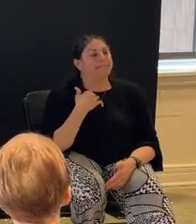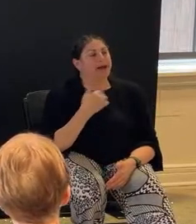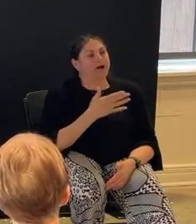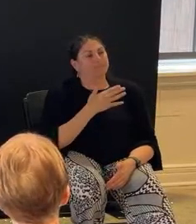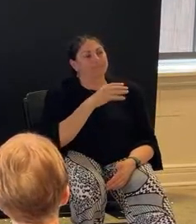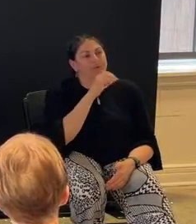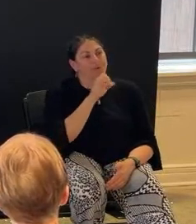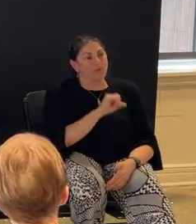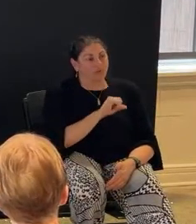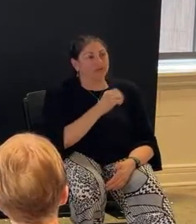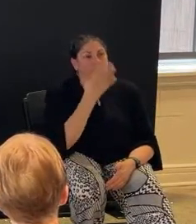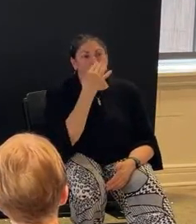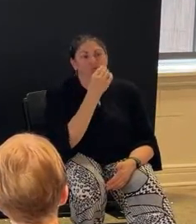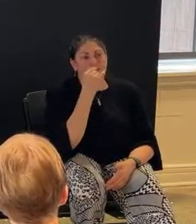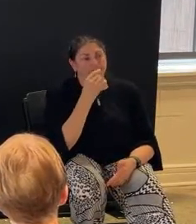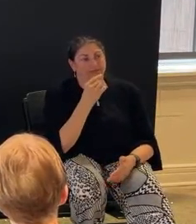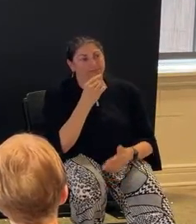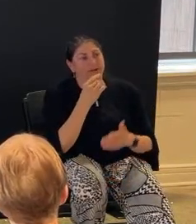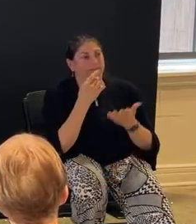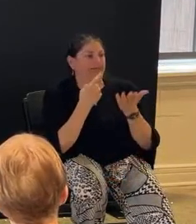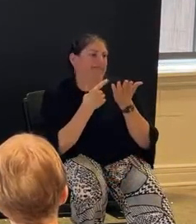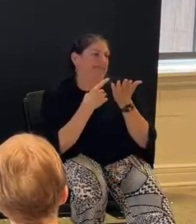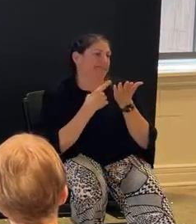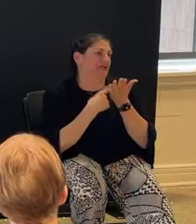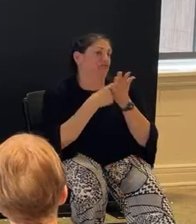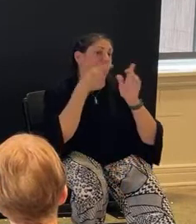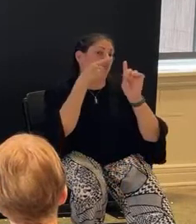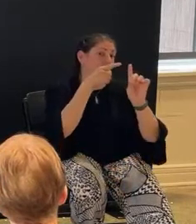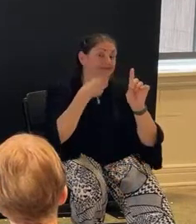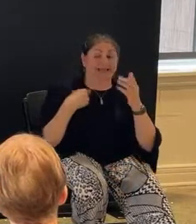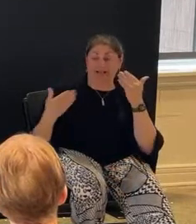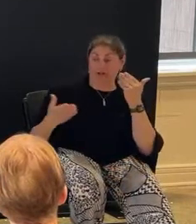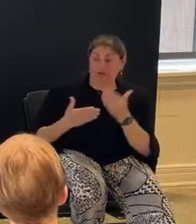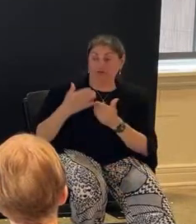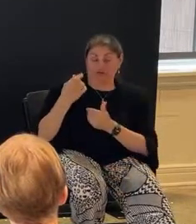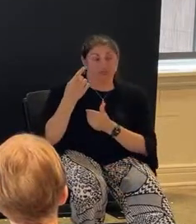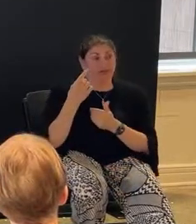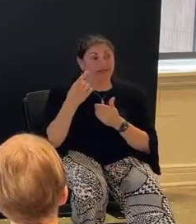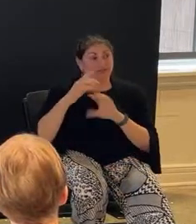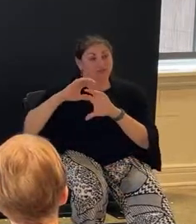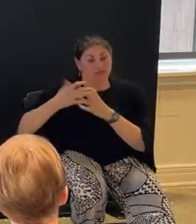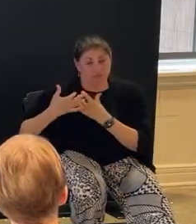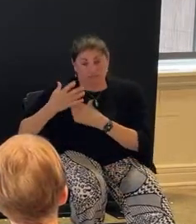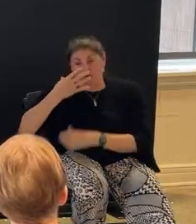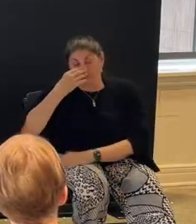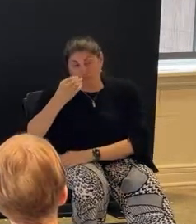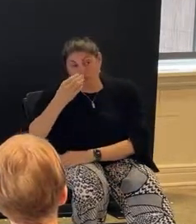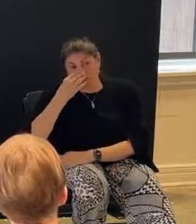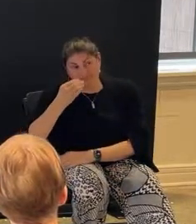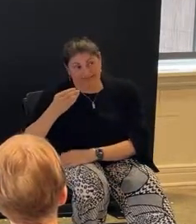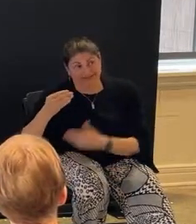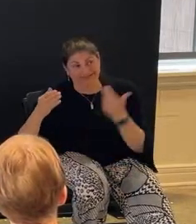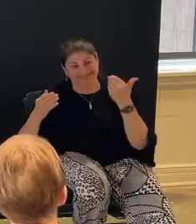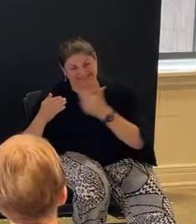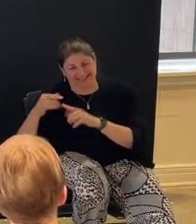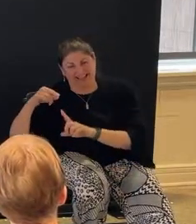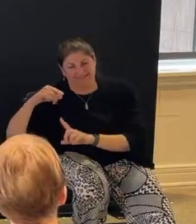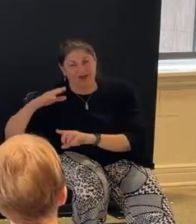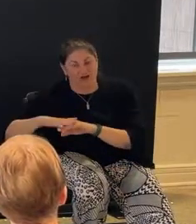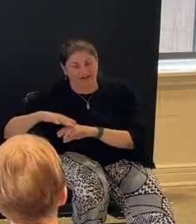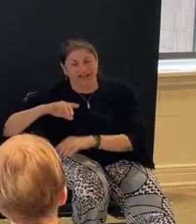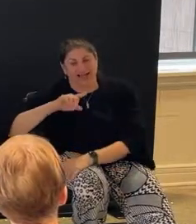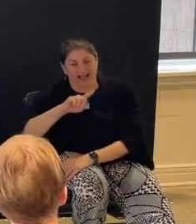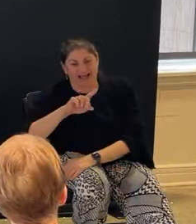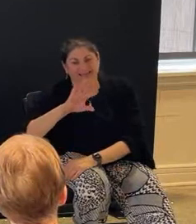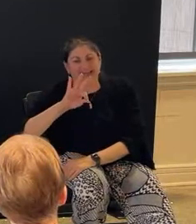that the nearest pack was in the Tianaways, up above I-90. And so we're waiting for wolves to get there and do their thing with the